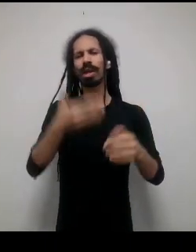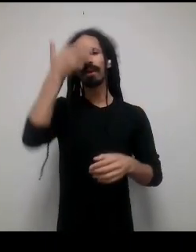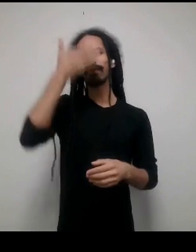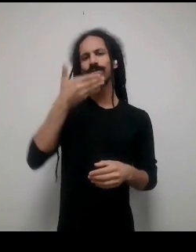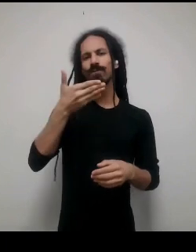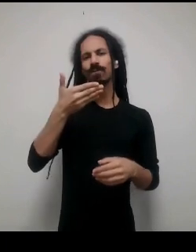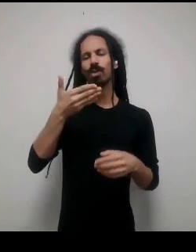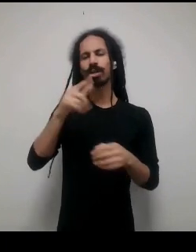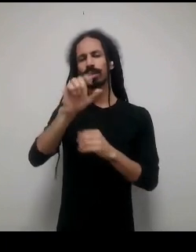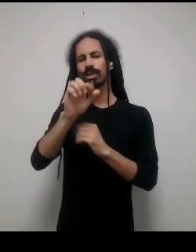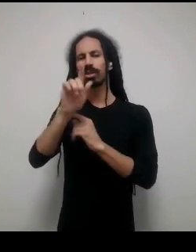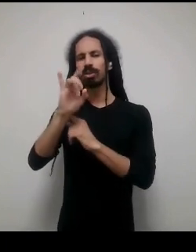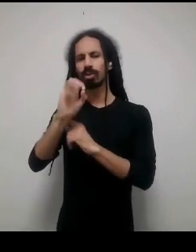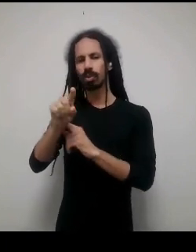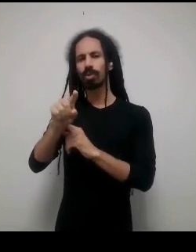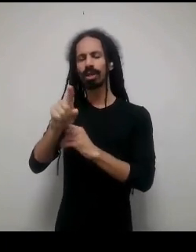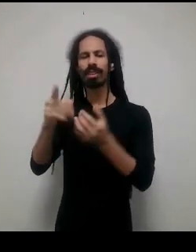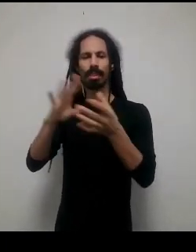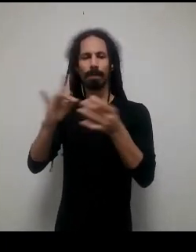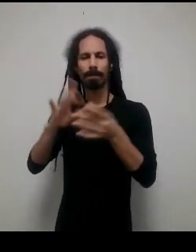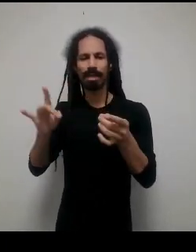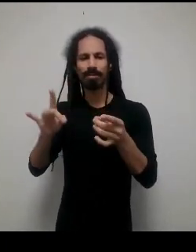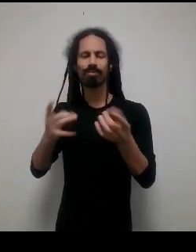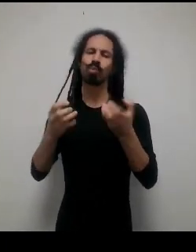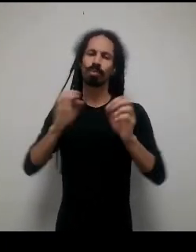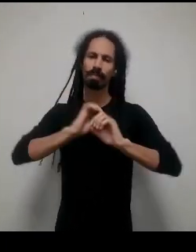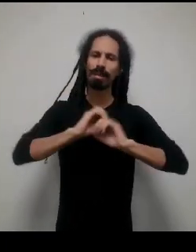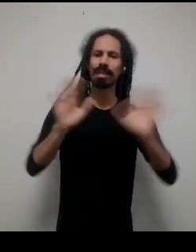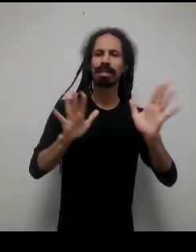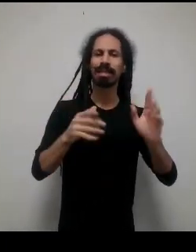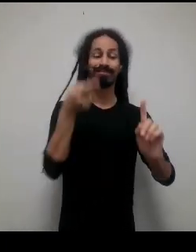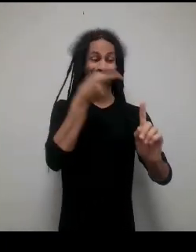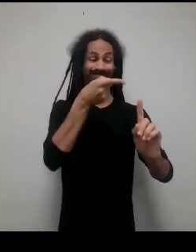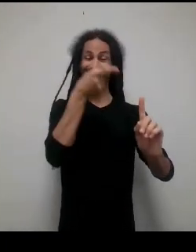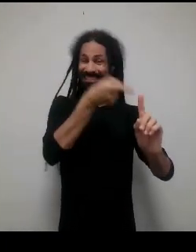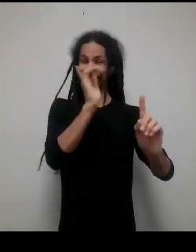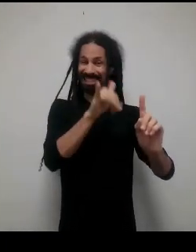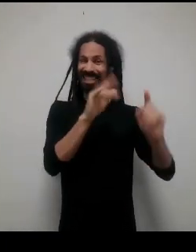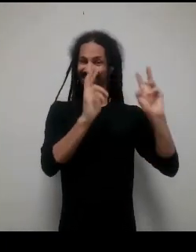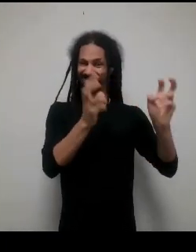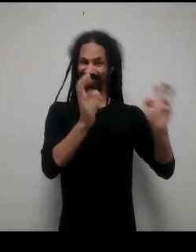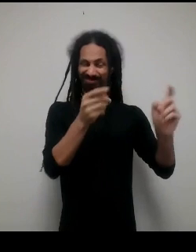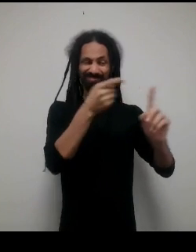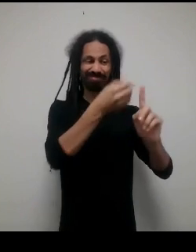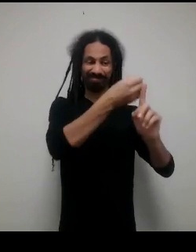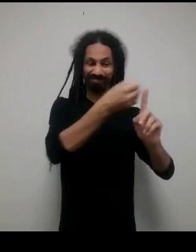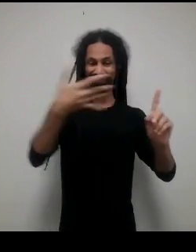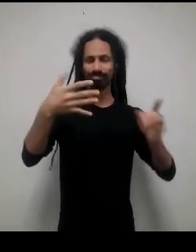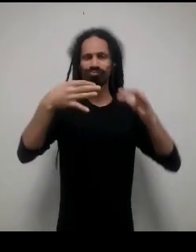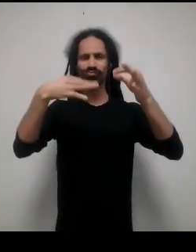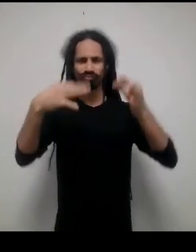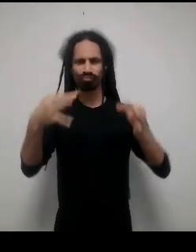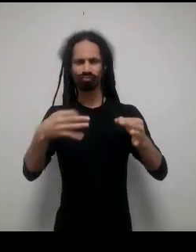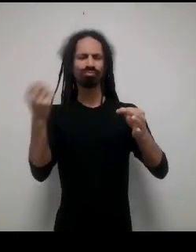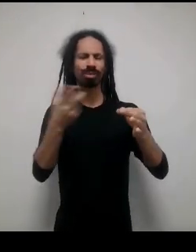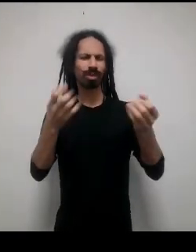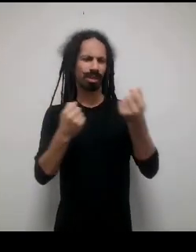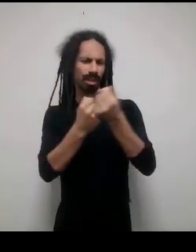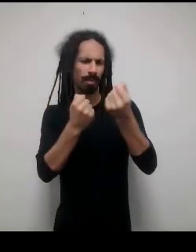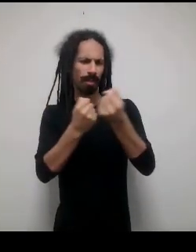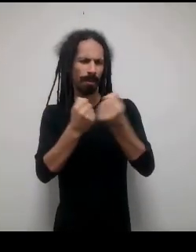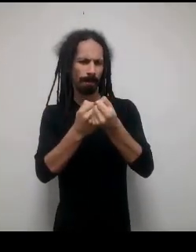to your audience what is your main point and what are the supporting details. And we can do this by the way we order our